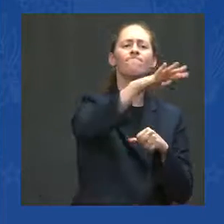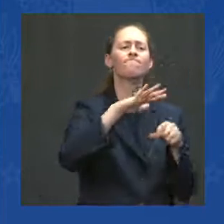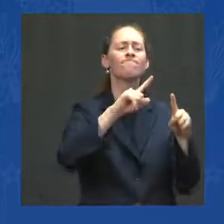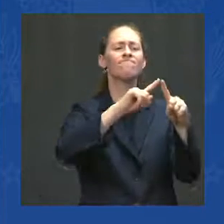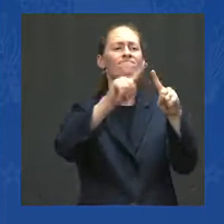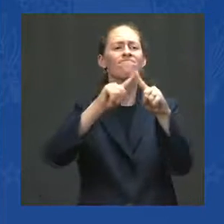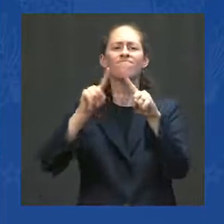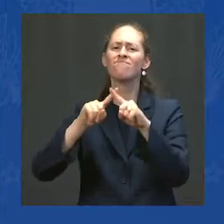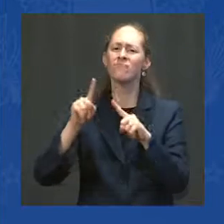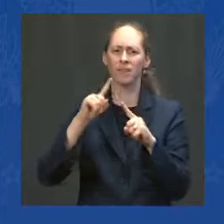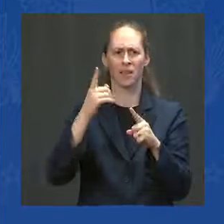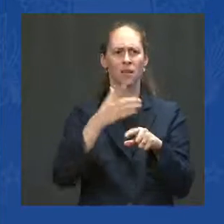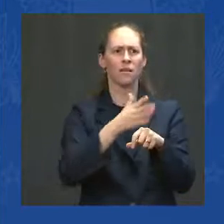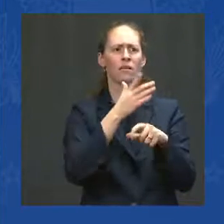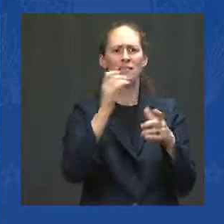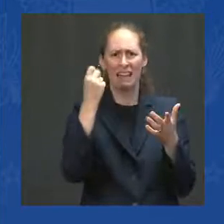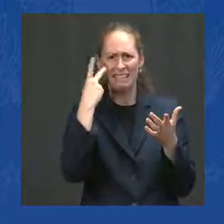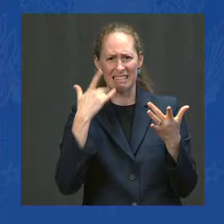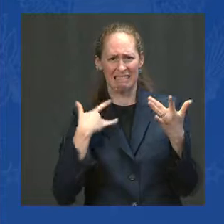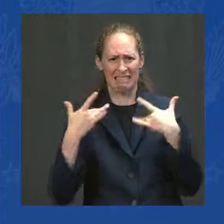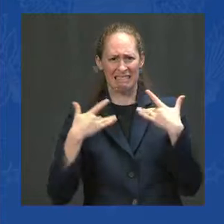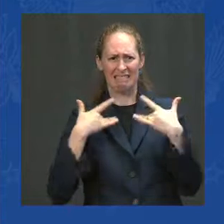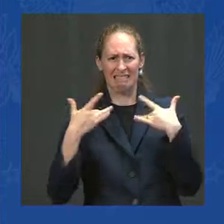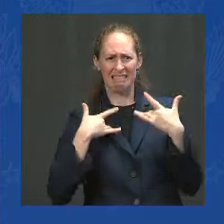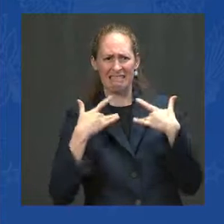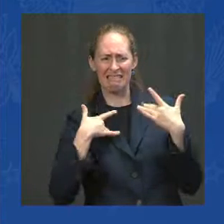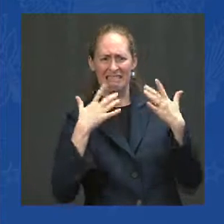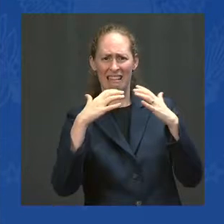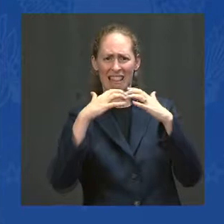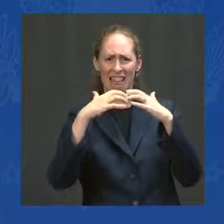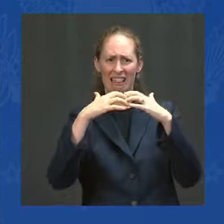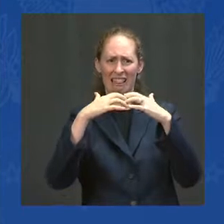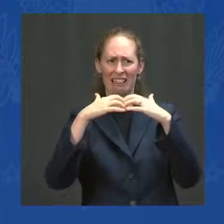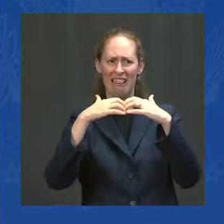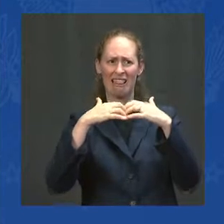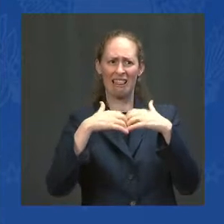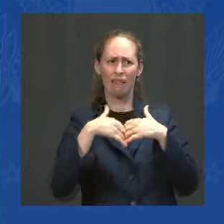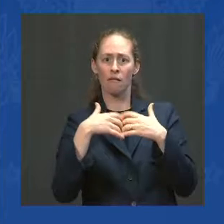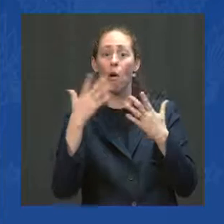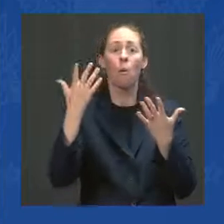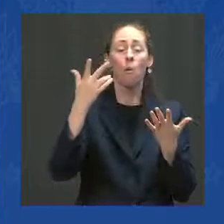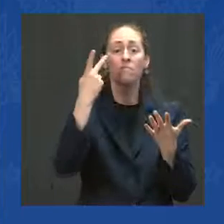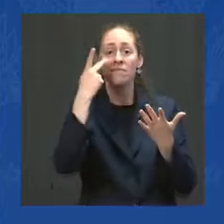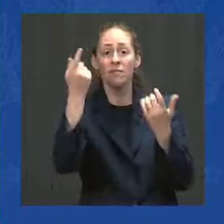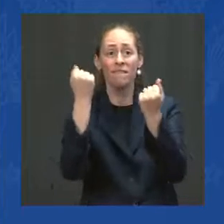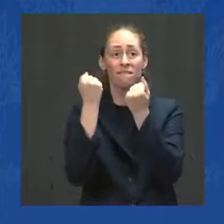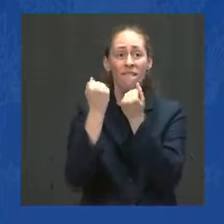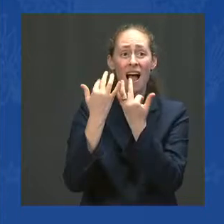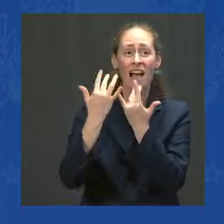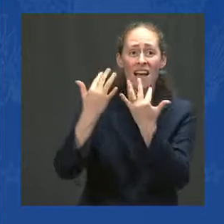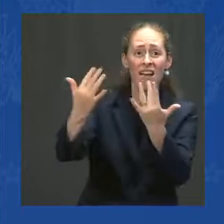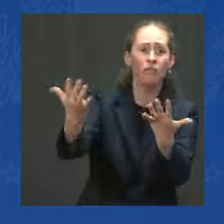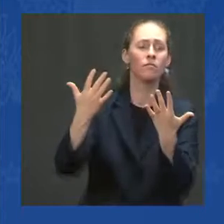collapse in the face of extreme weather like superstorms, wildfires, droughts, hurricanes, and heat waves.